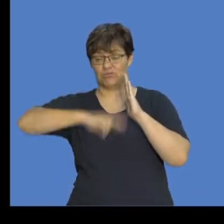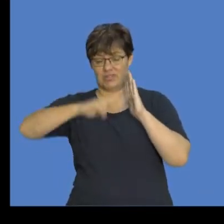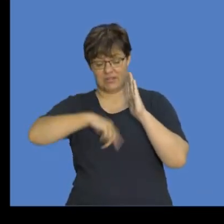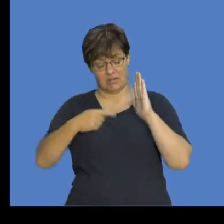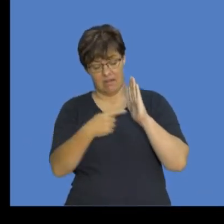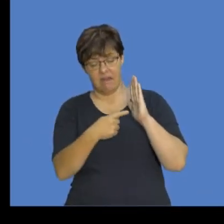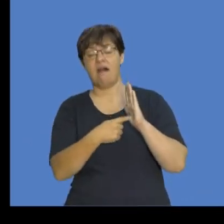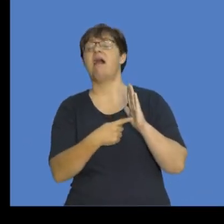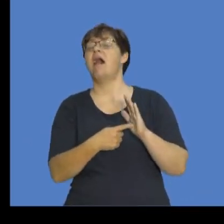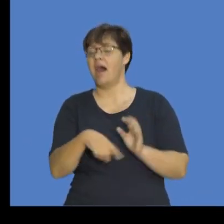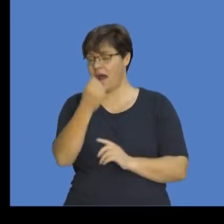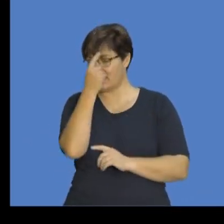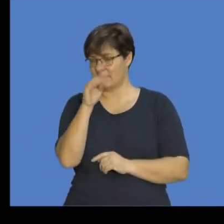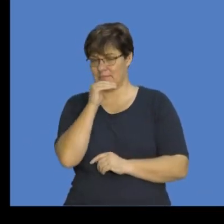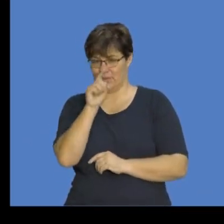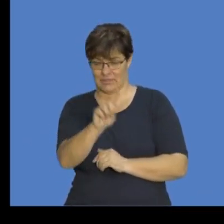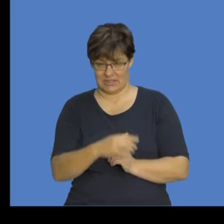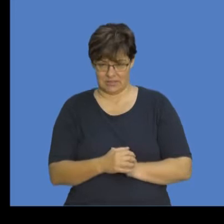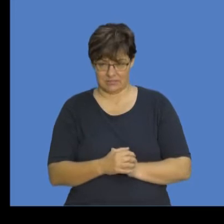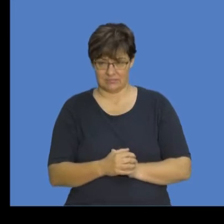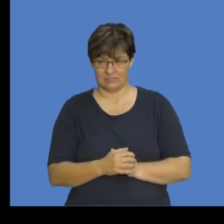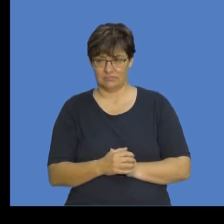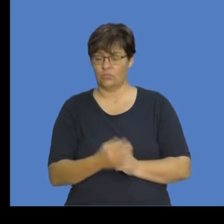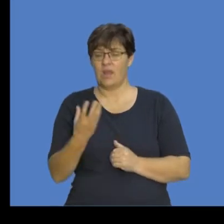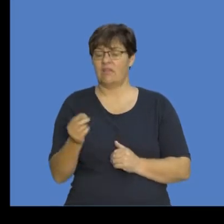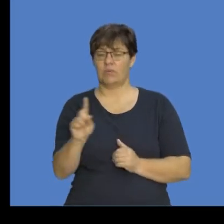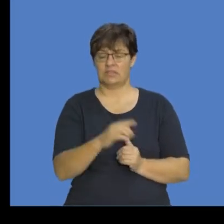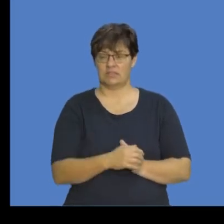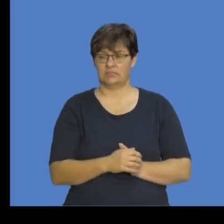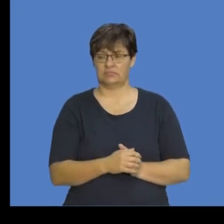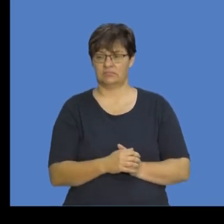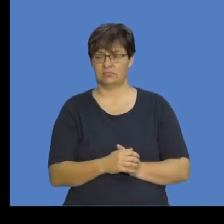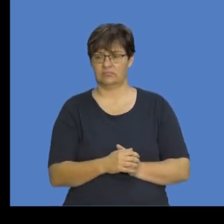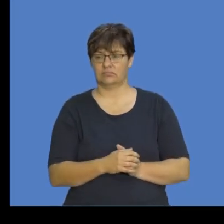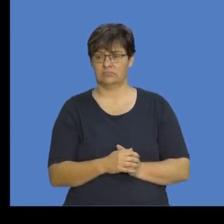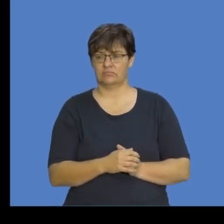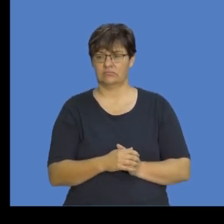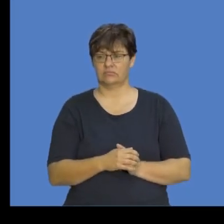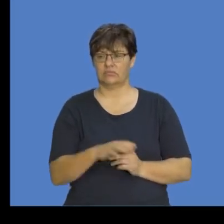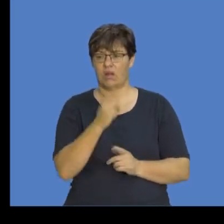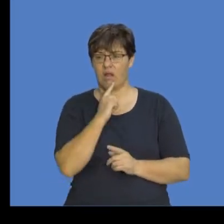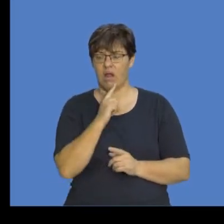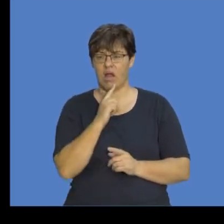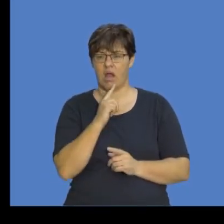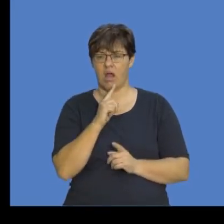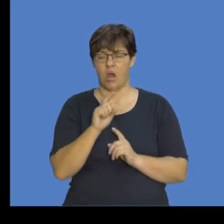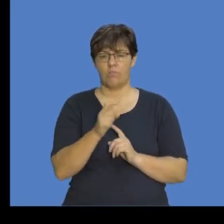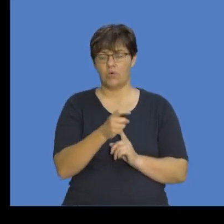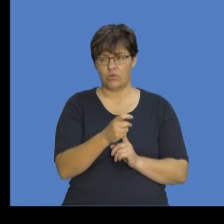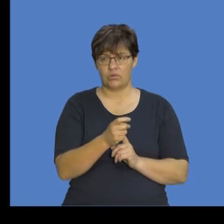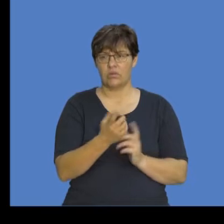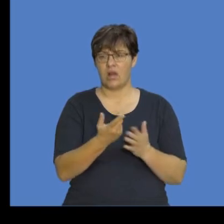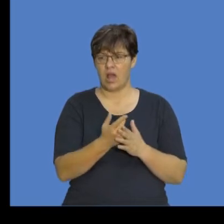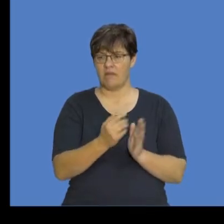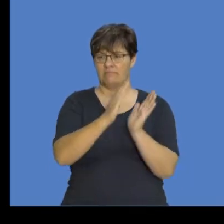important is to read it and understand. So we have here, we have prawns cocktail,